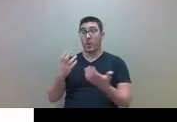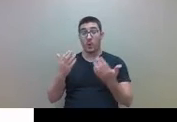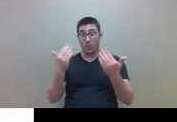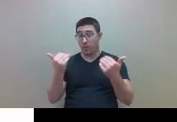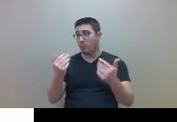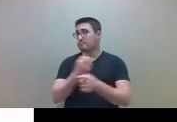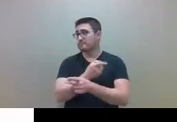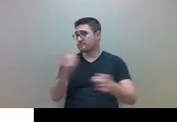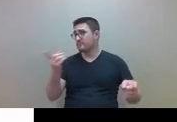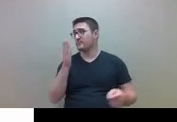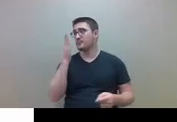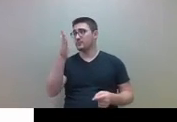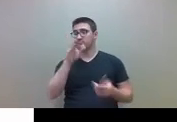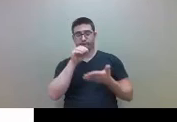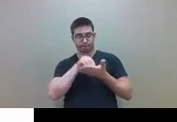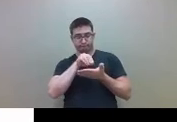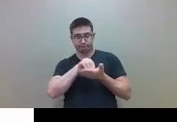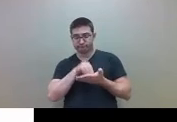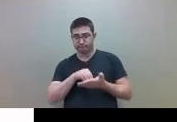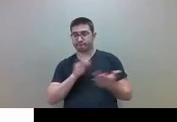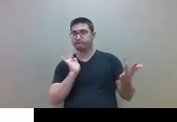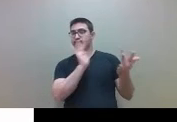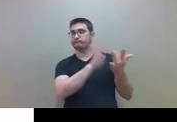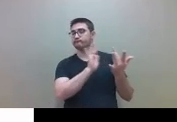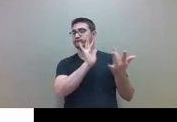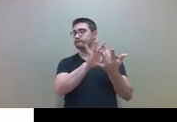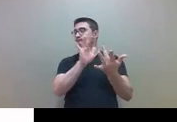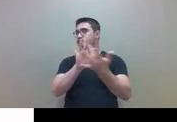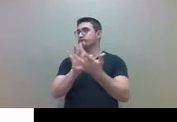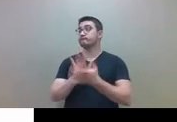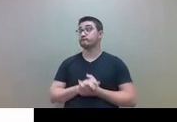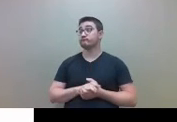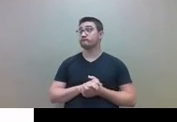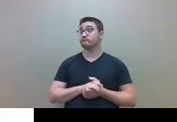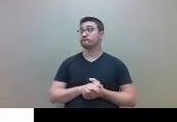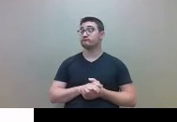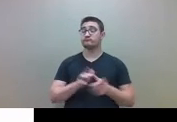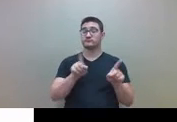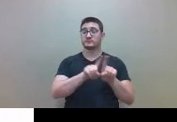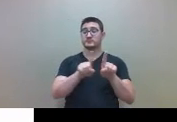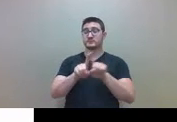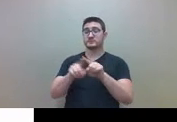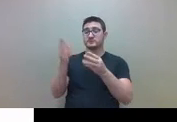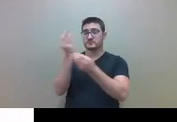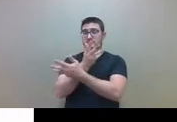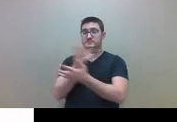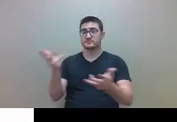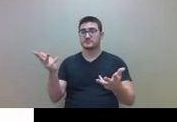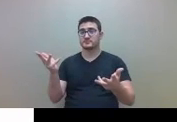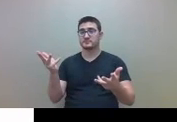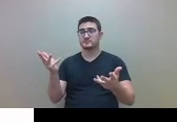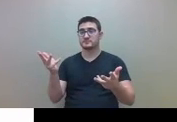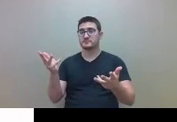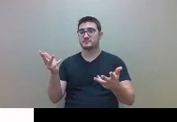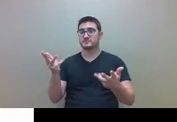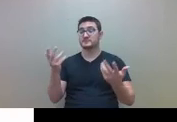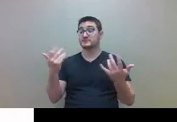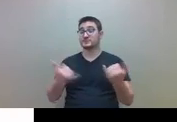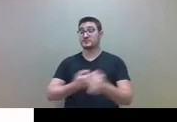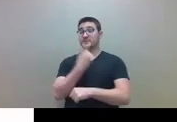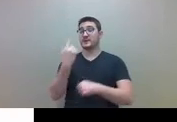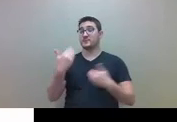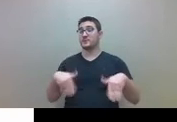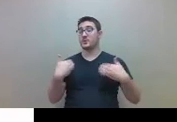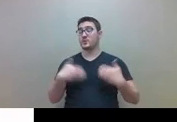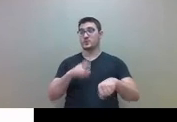now writing that down and going to use that. And Yes. I just want to mention what we're being very mindful of time today. Yeah. And I know that